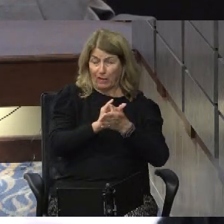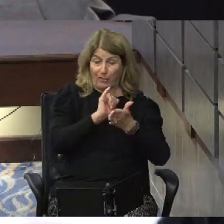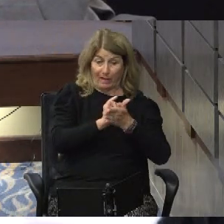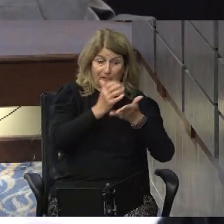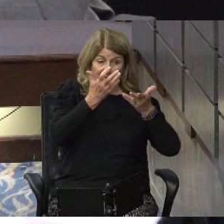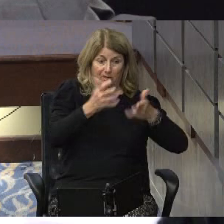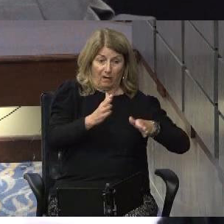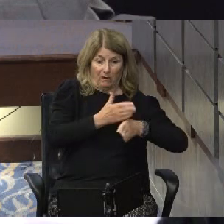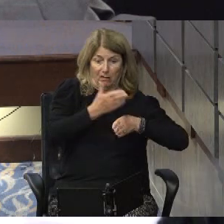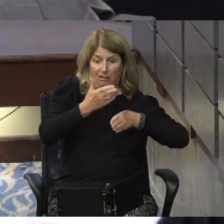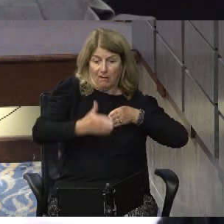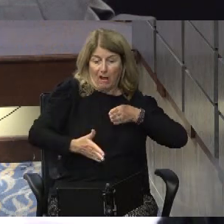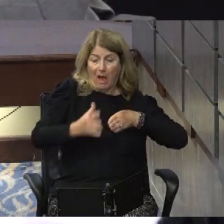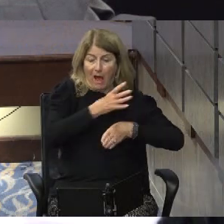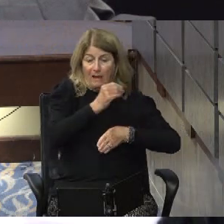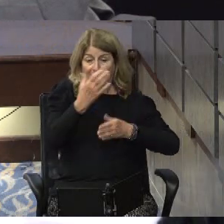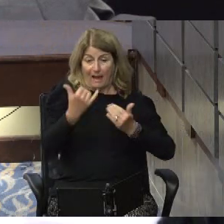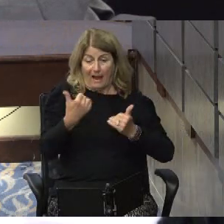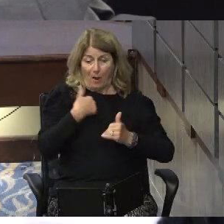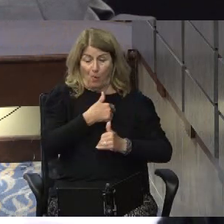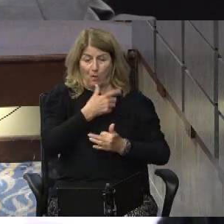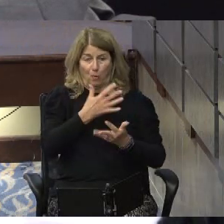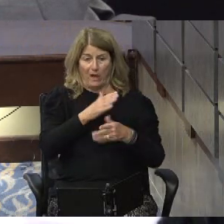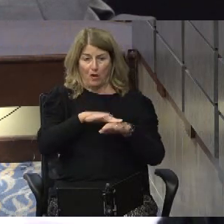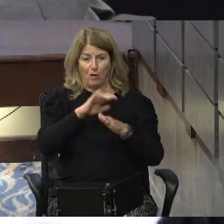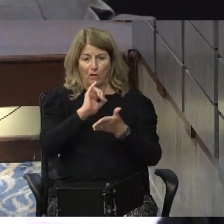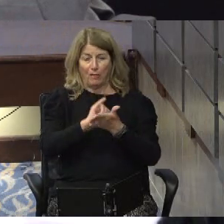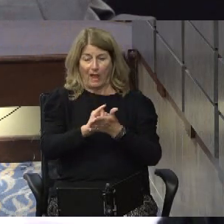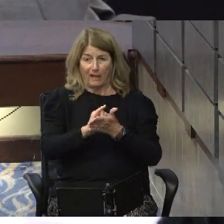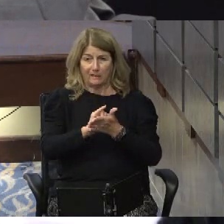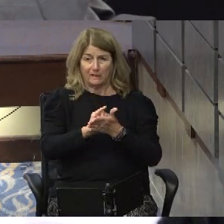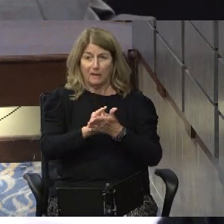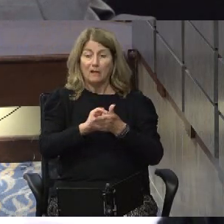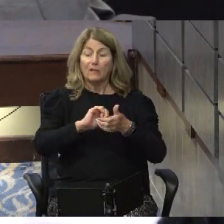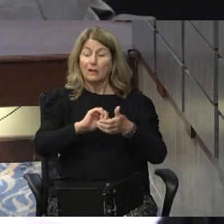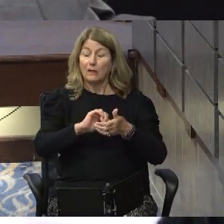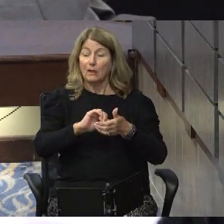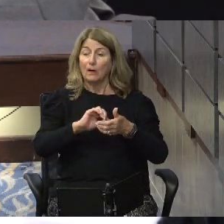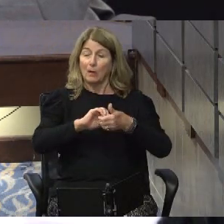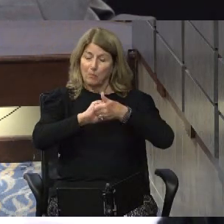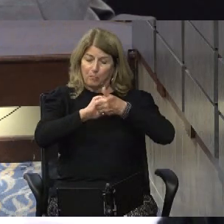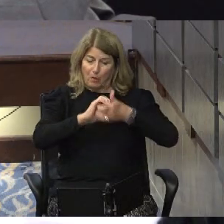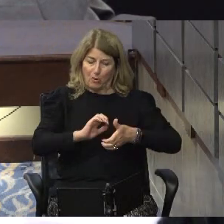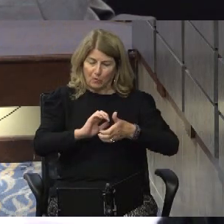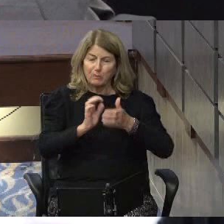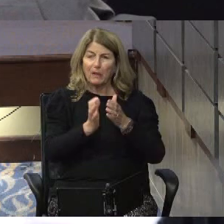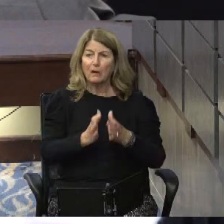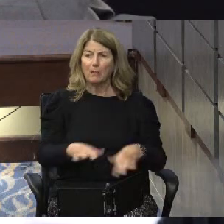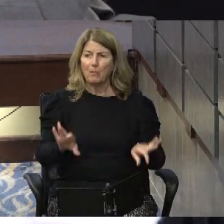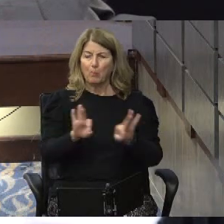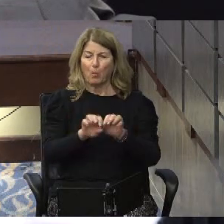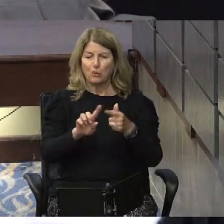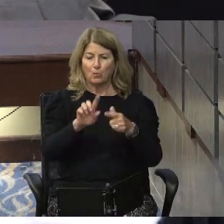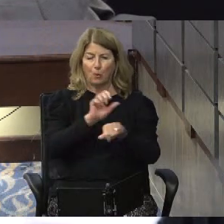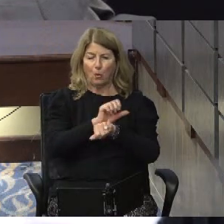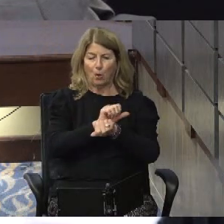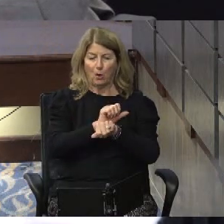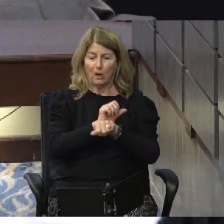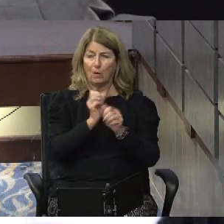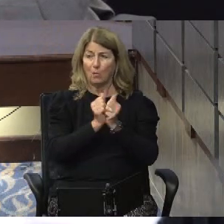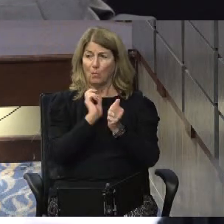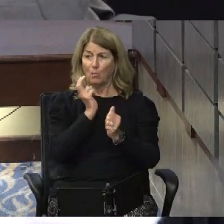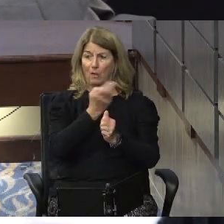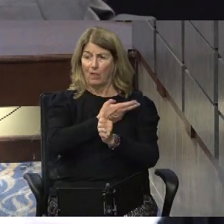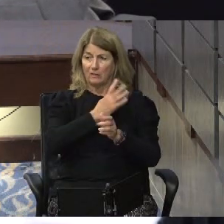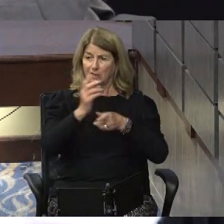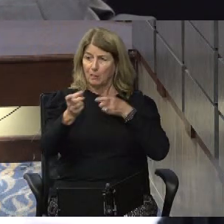are awaiting comments. So Walker Partners has been instrumental in working with us on that, managing that